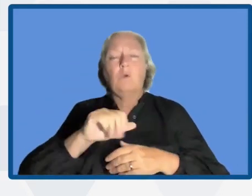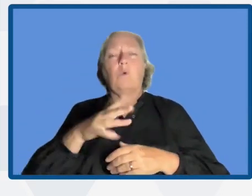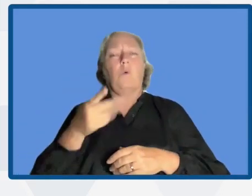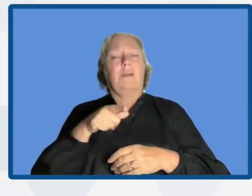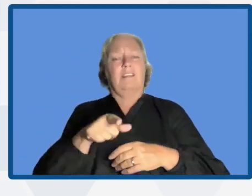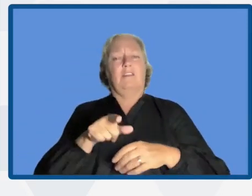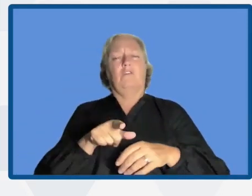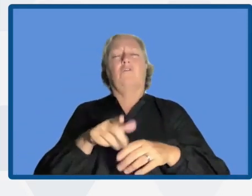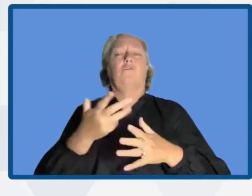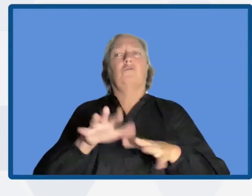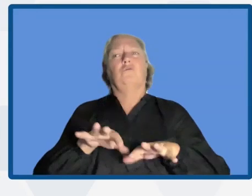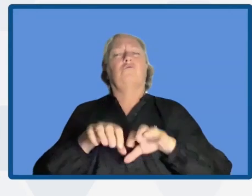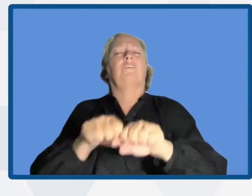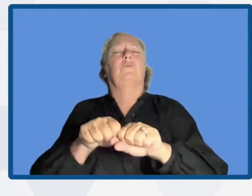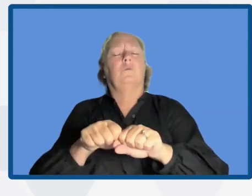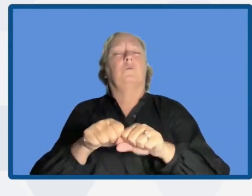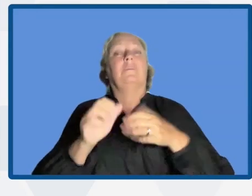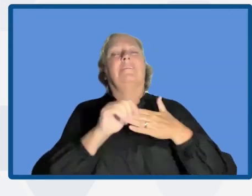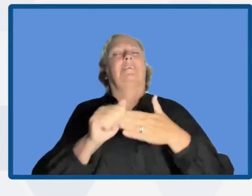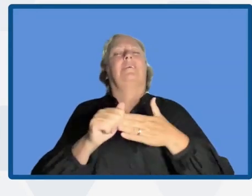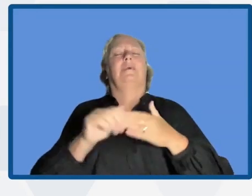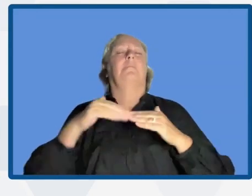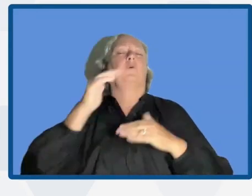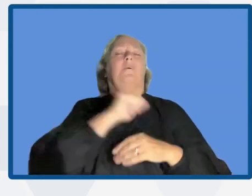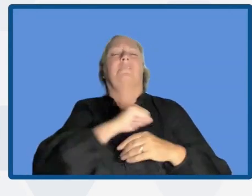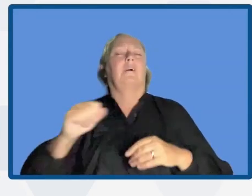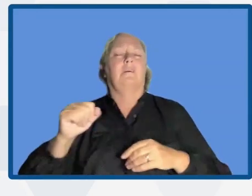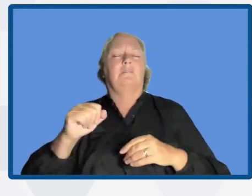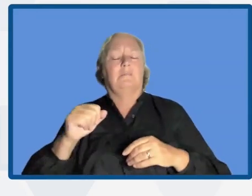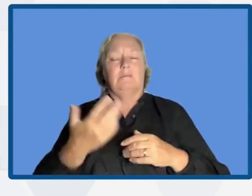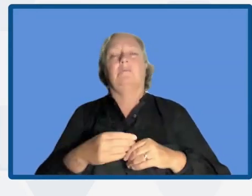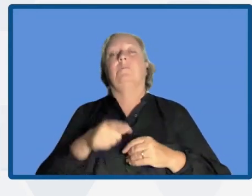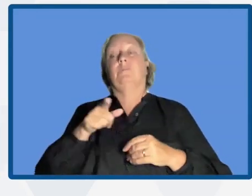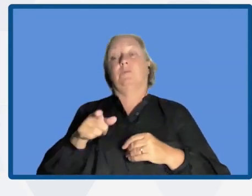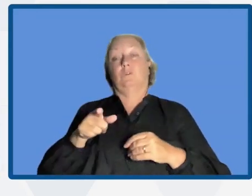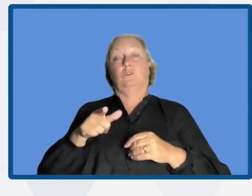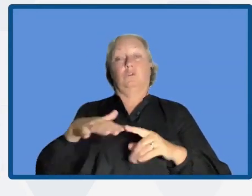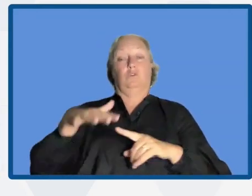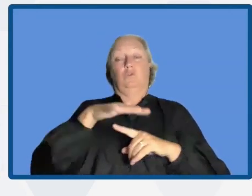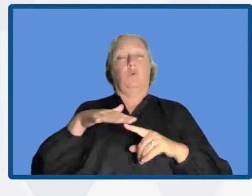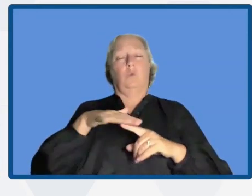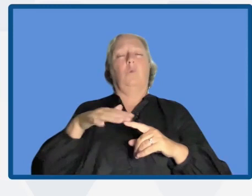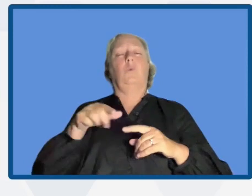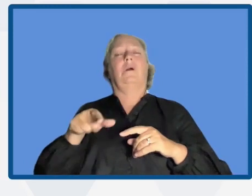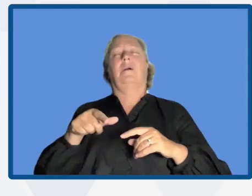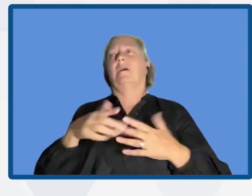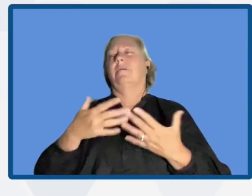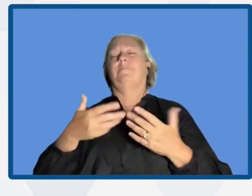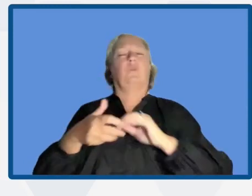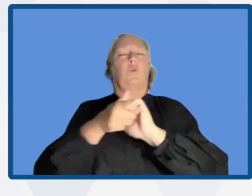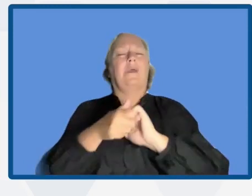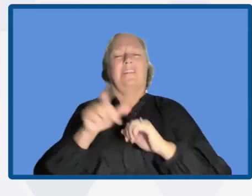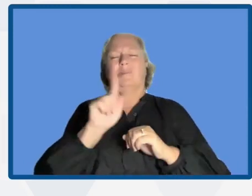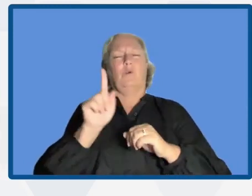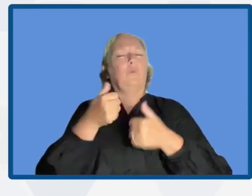have experience in places where the social organization is not very well organized,